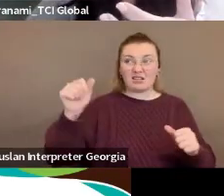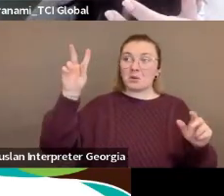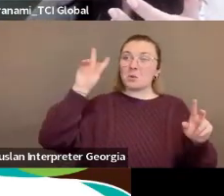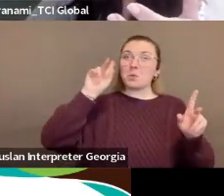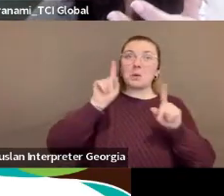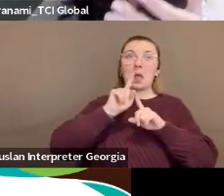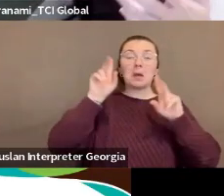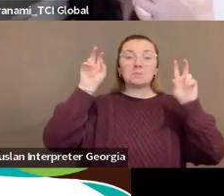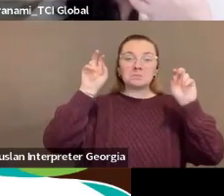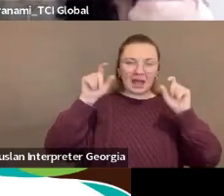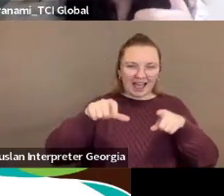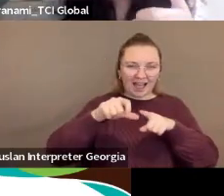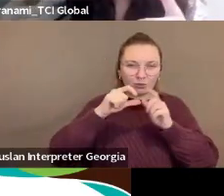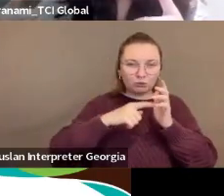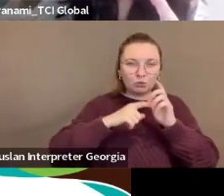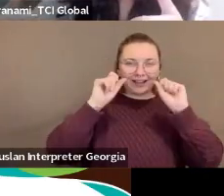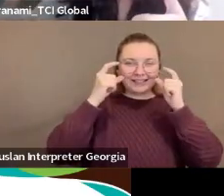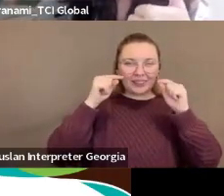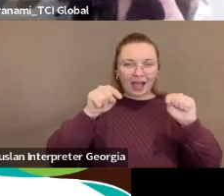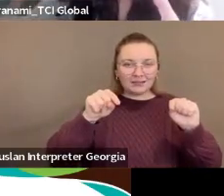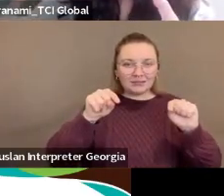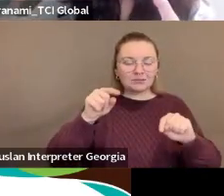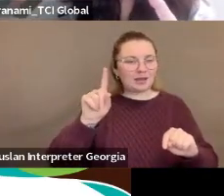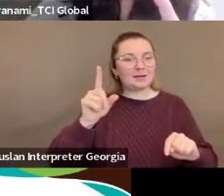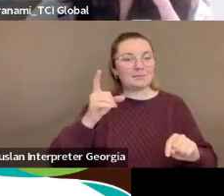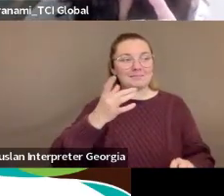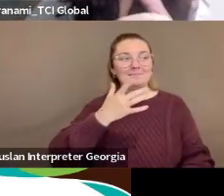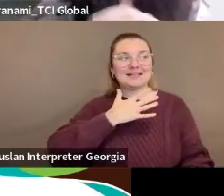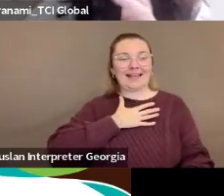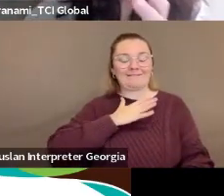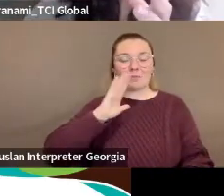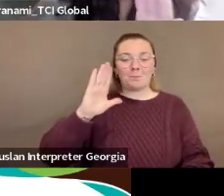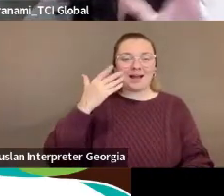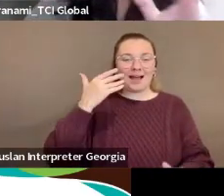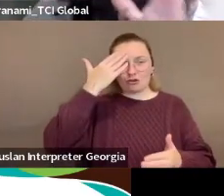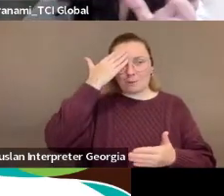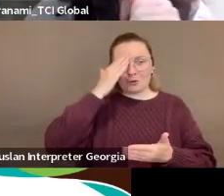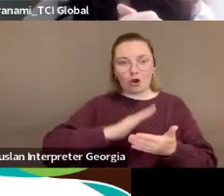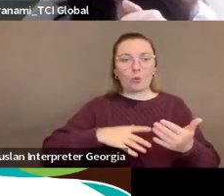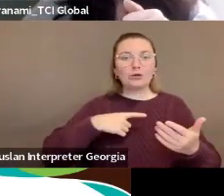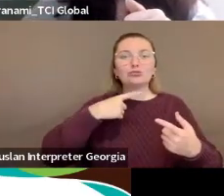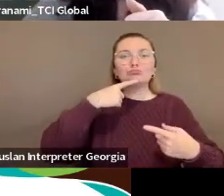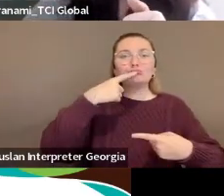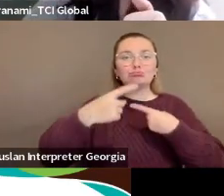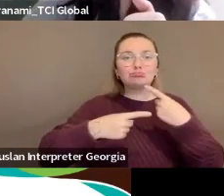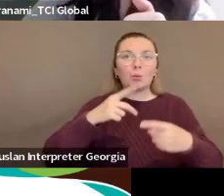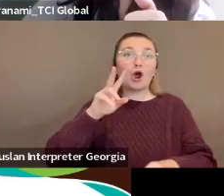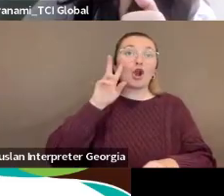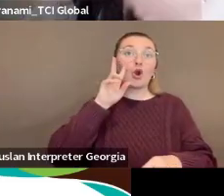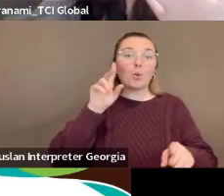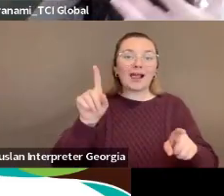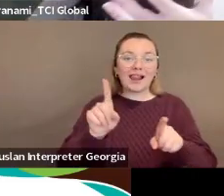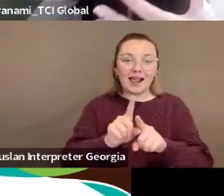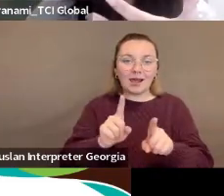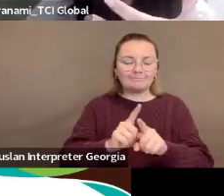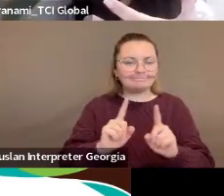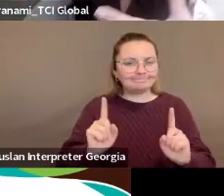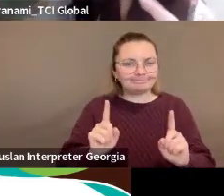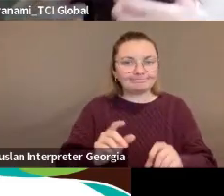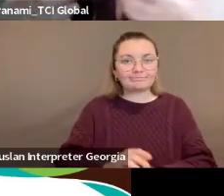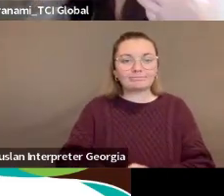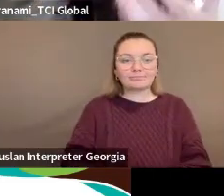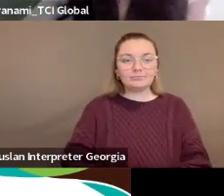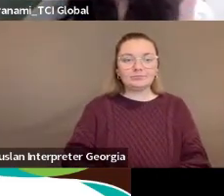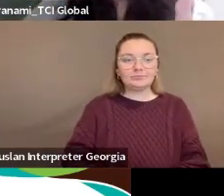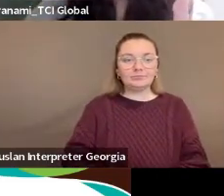for people to understand, but because I've experienced it myself, I'd like to tell you what it looks like. So if you've had